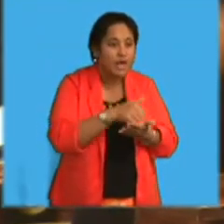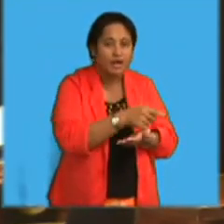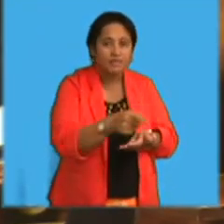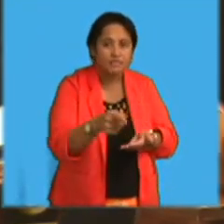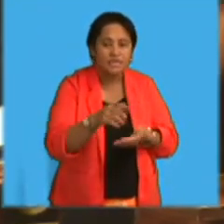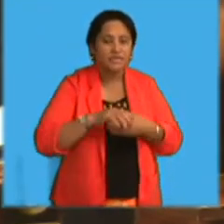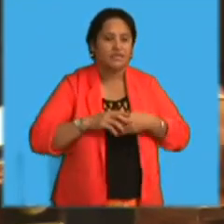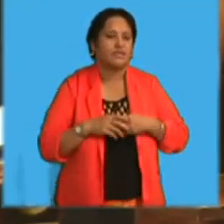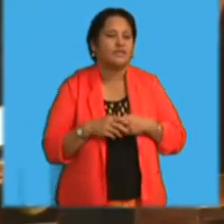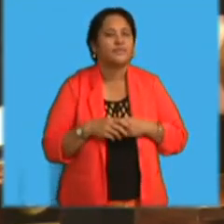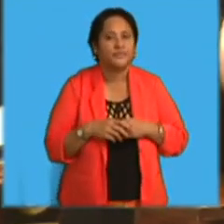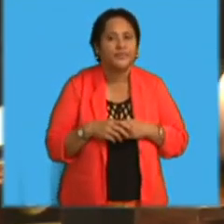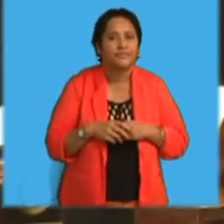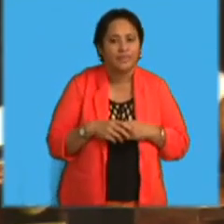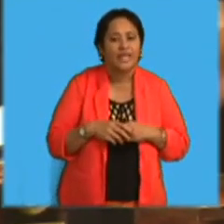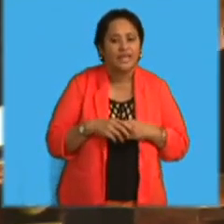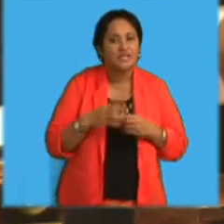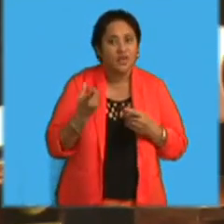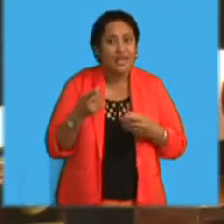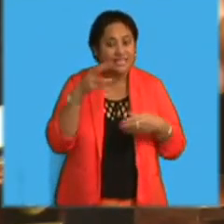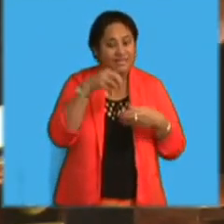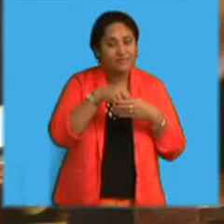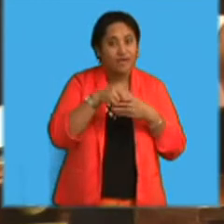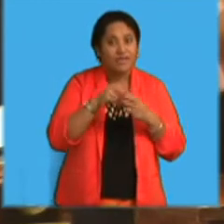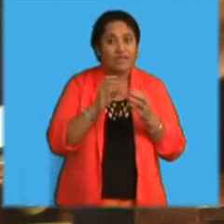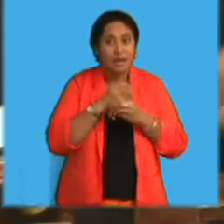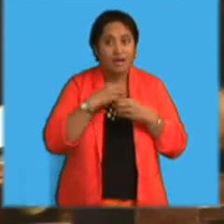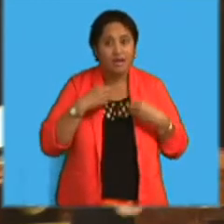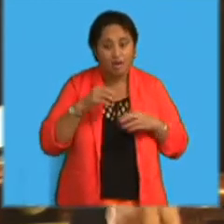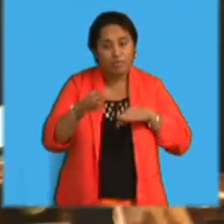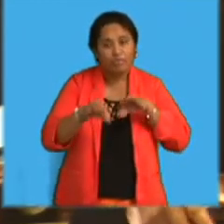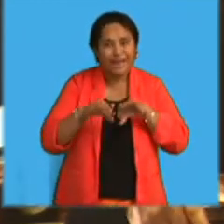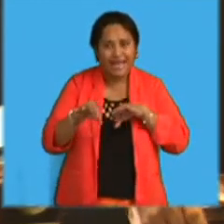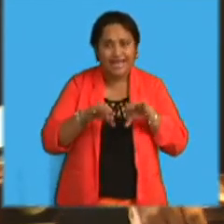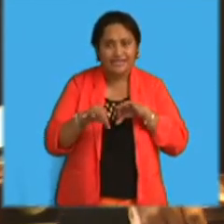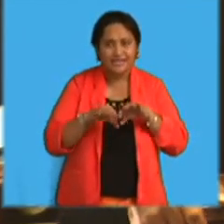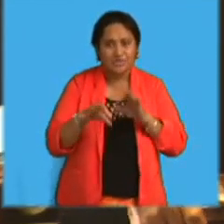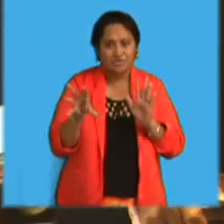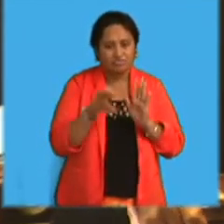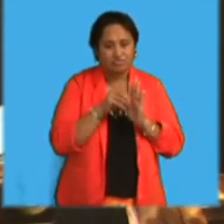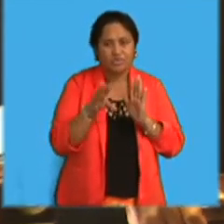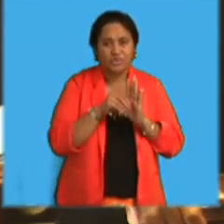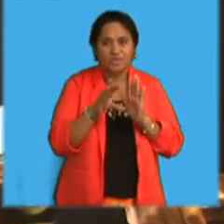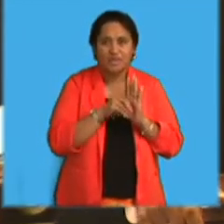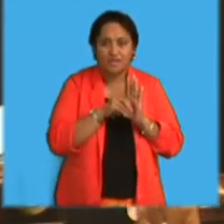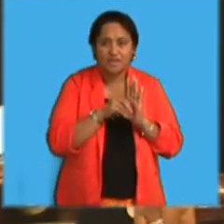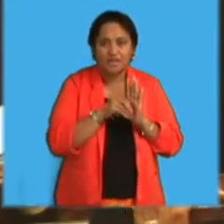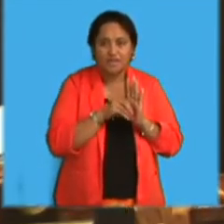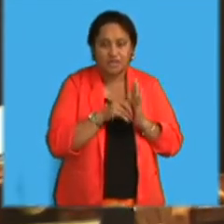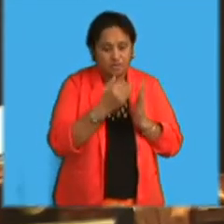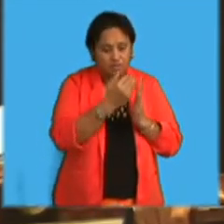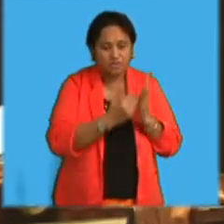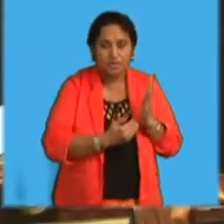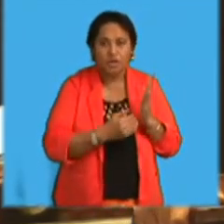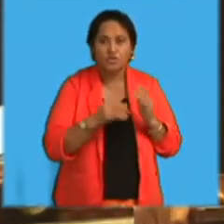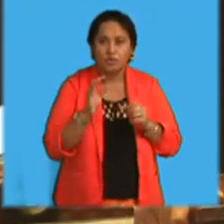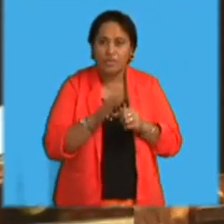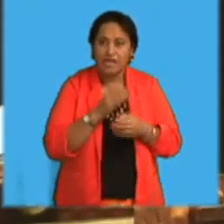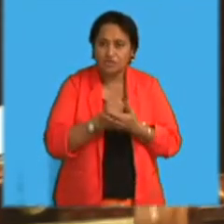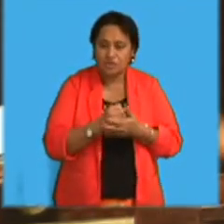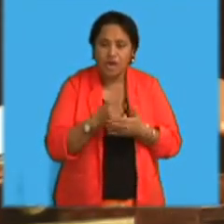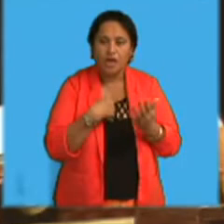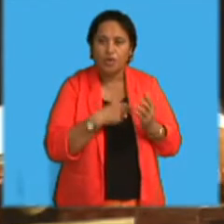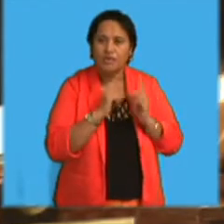Speaker, is part of our database in the plans in terms of looking for opportunities to ensure that we realize the true potential of the